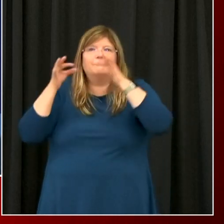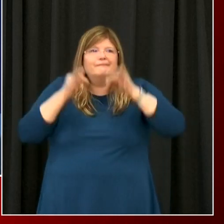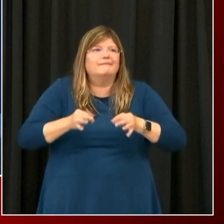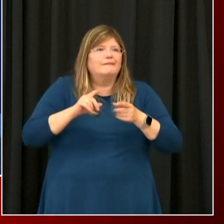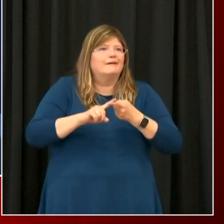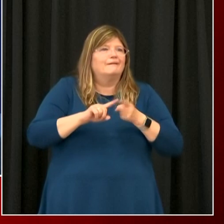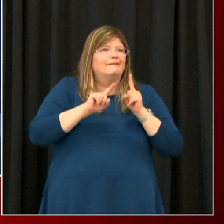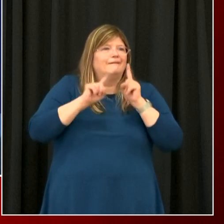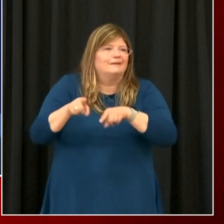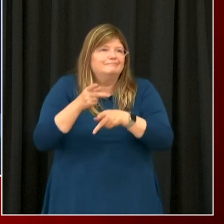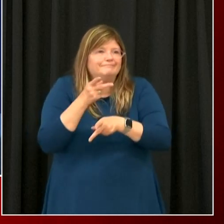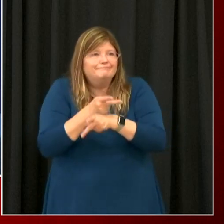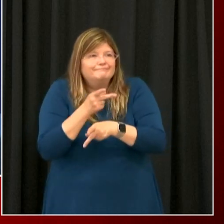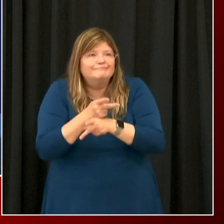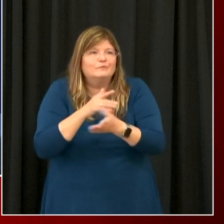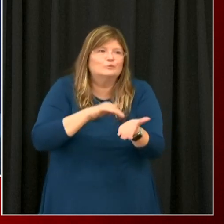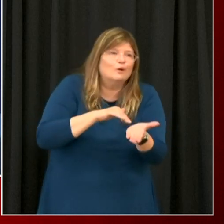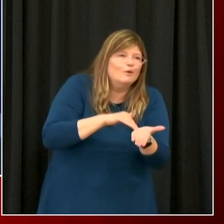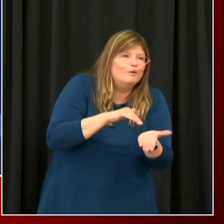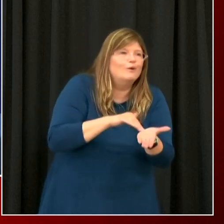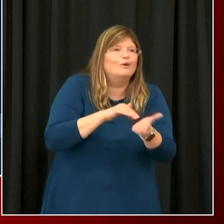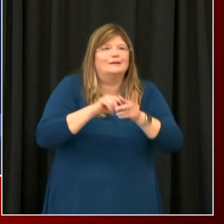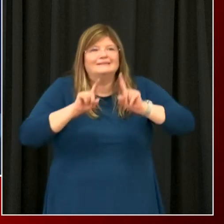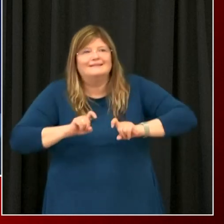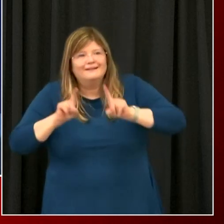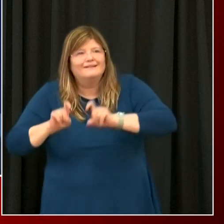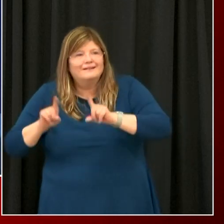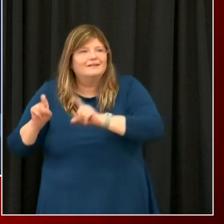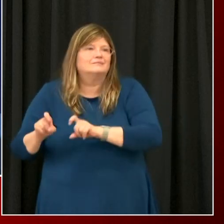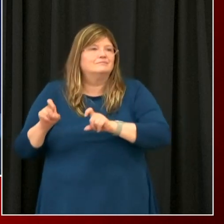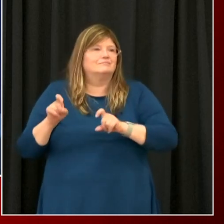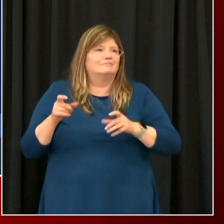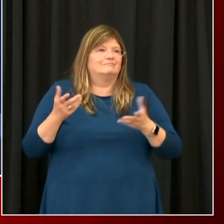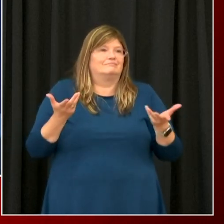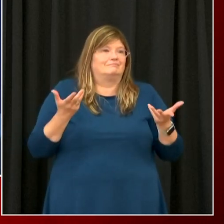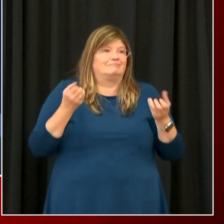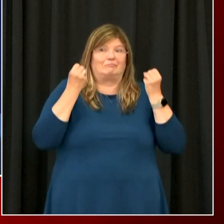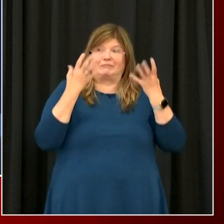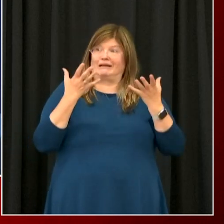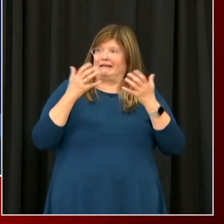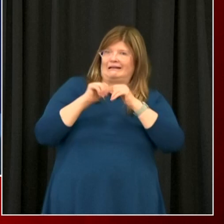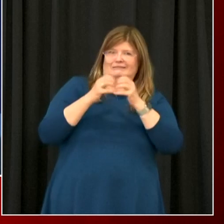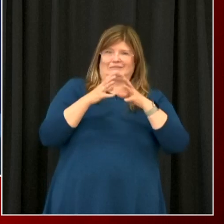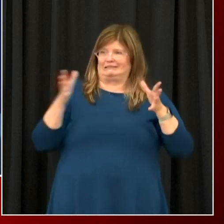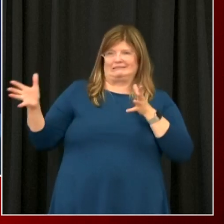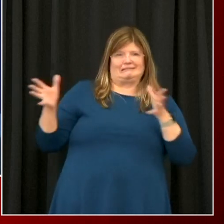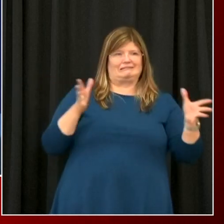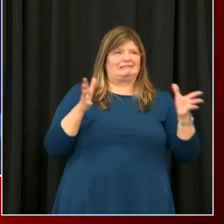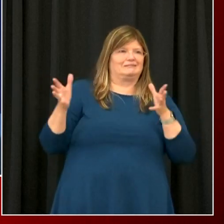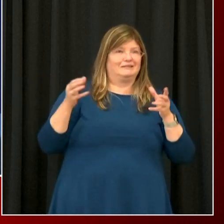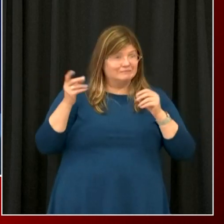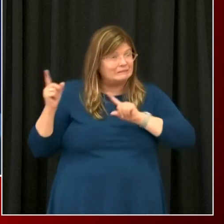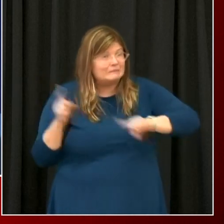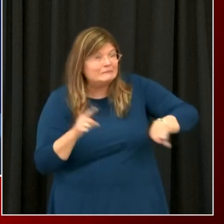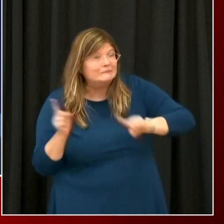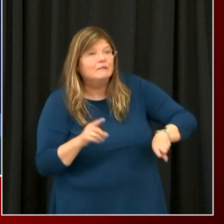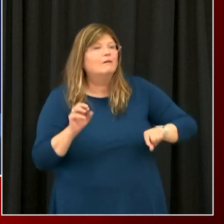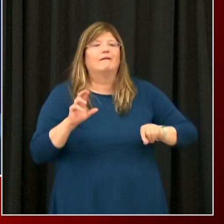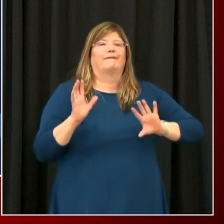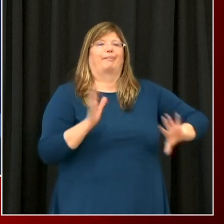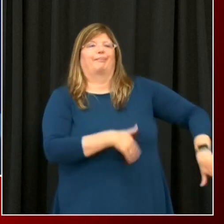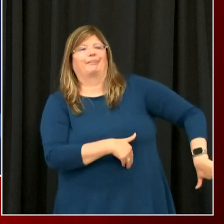need to see how much that is contributing. We are still seeing people getting tests close to the